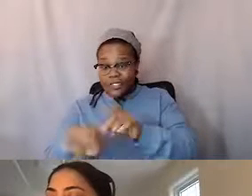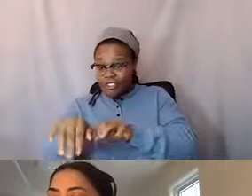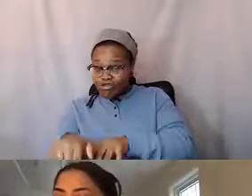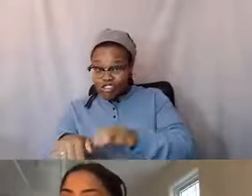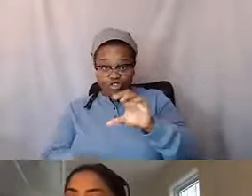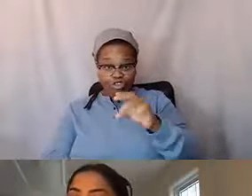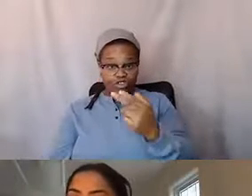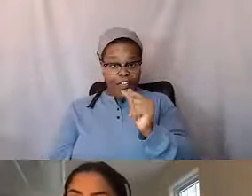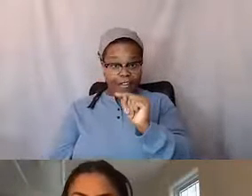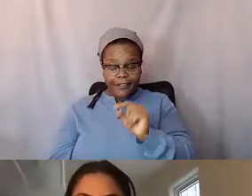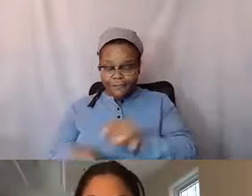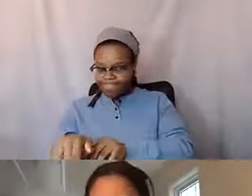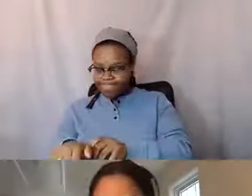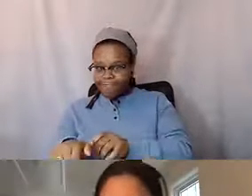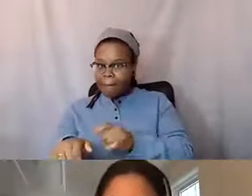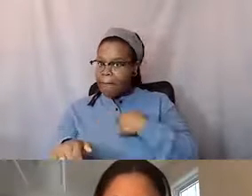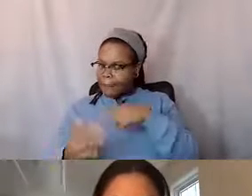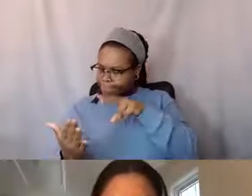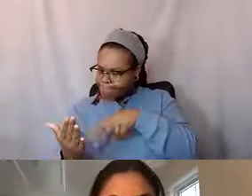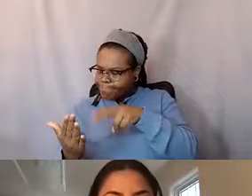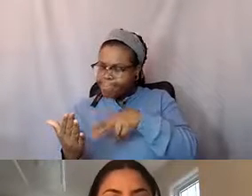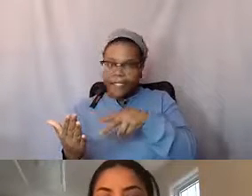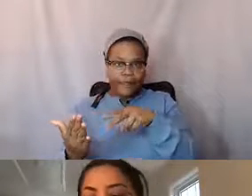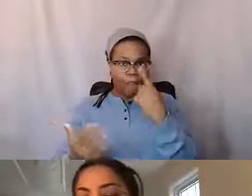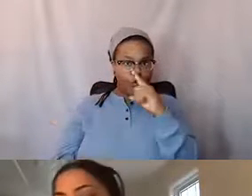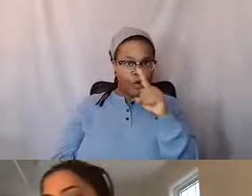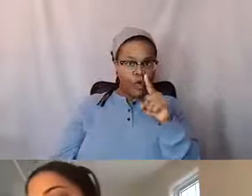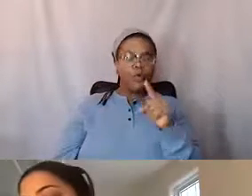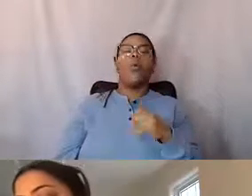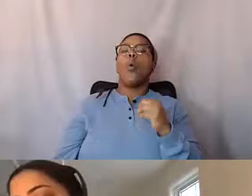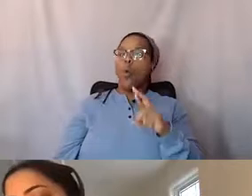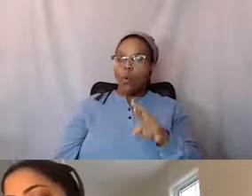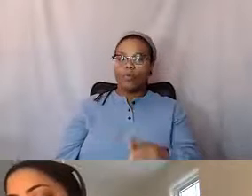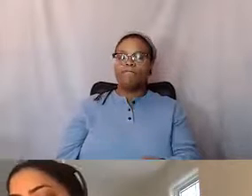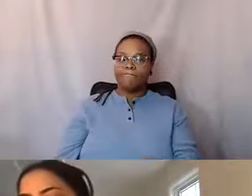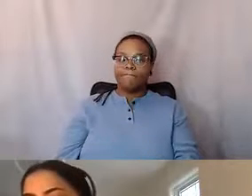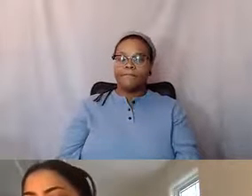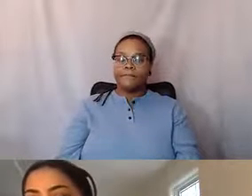function, and I can restate those questions on your behalf.